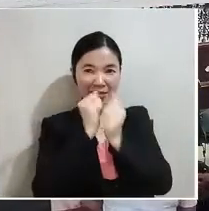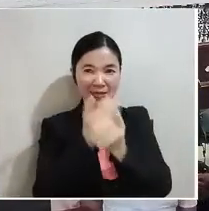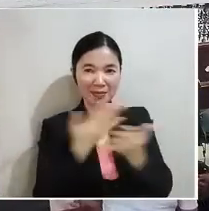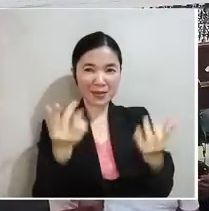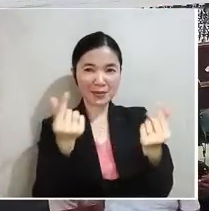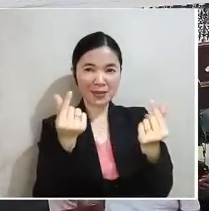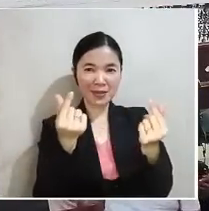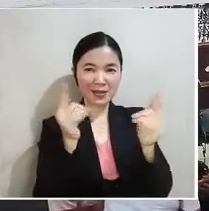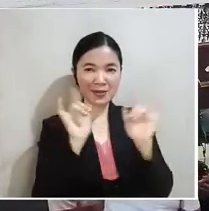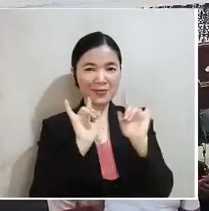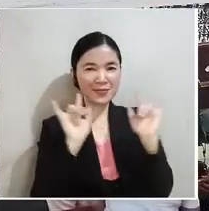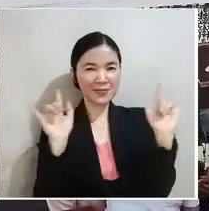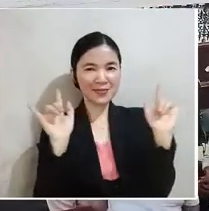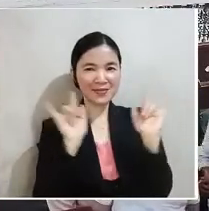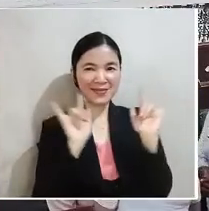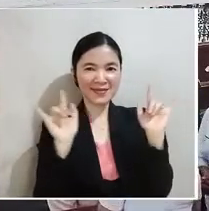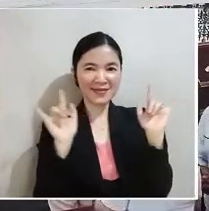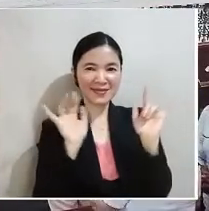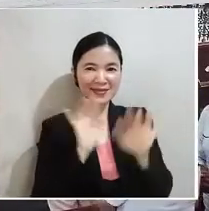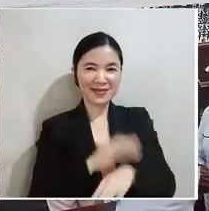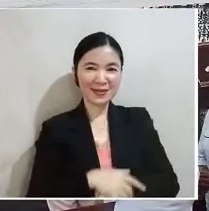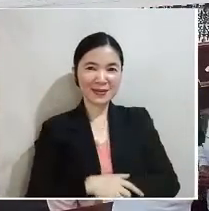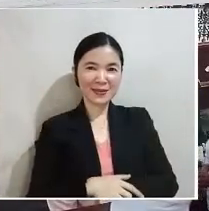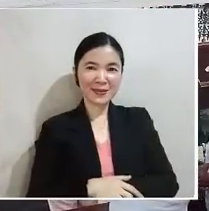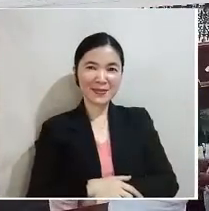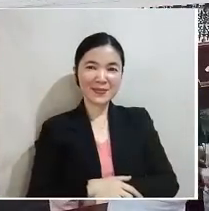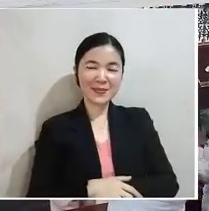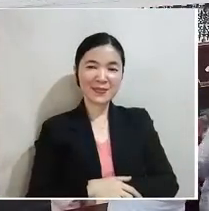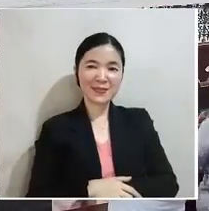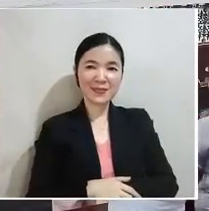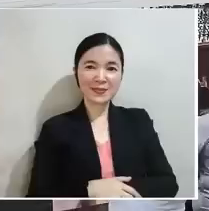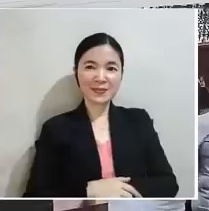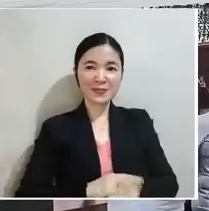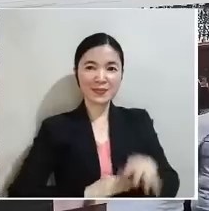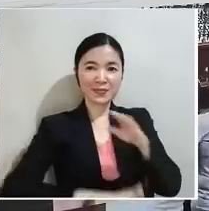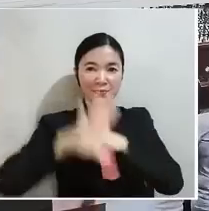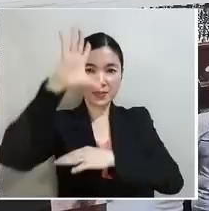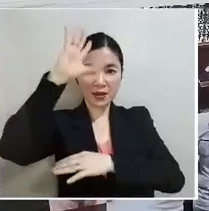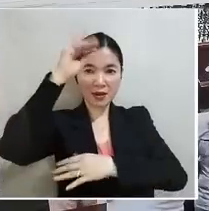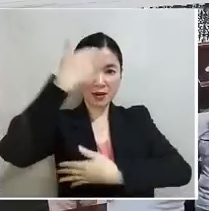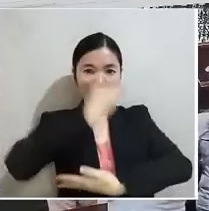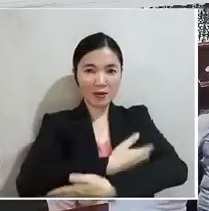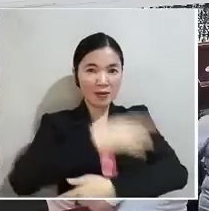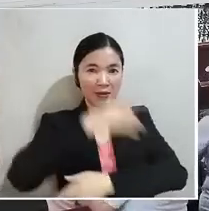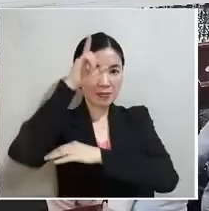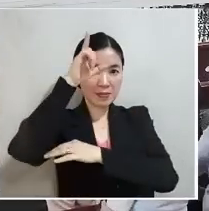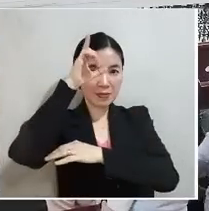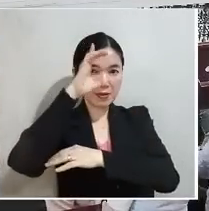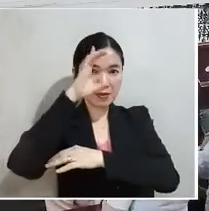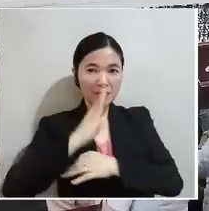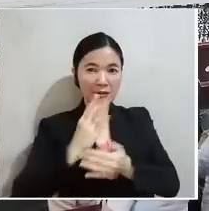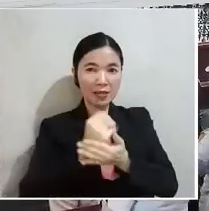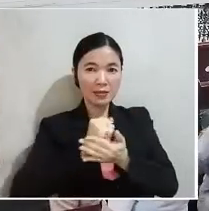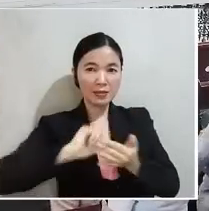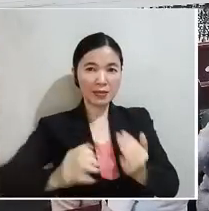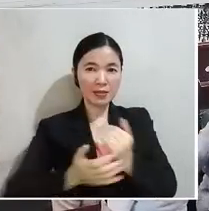Lamb of God, take away the sins of the world,